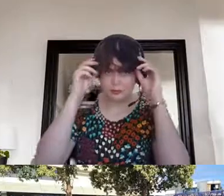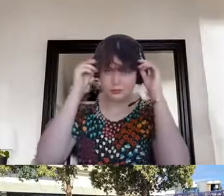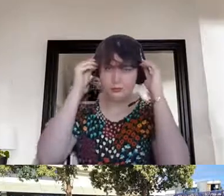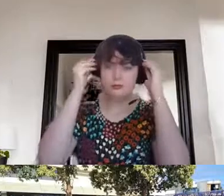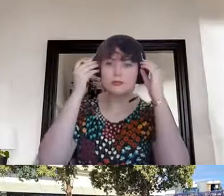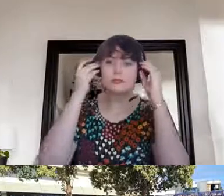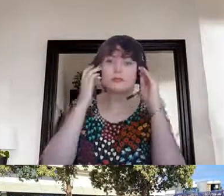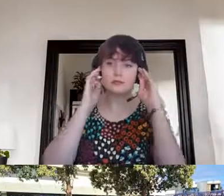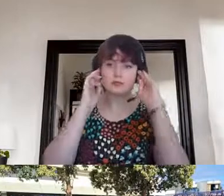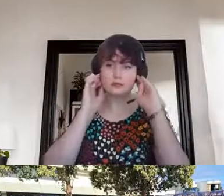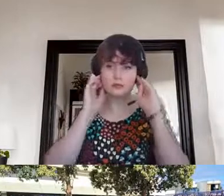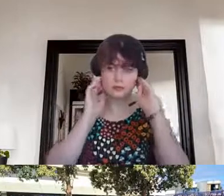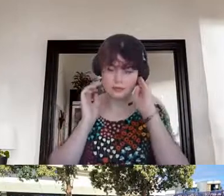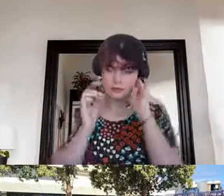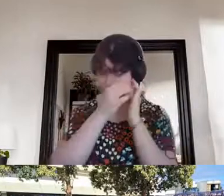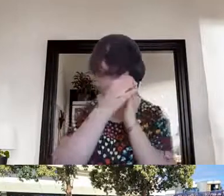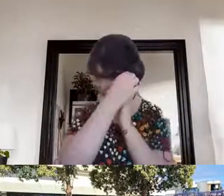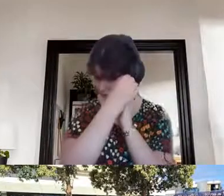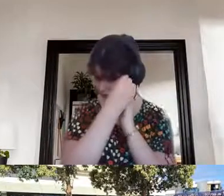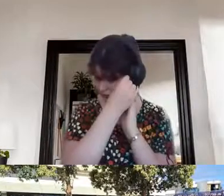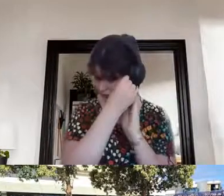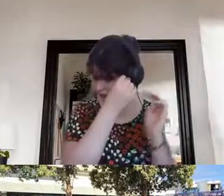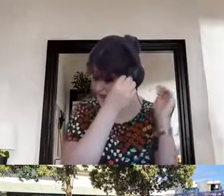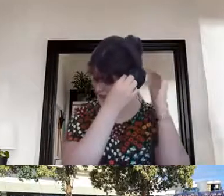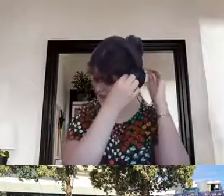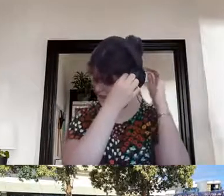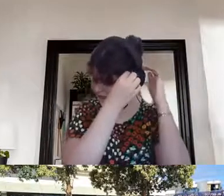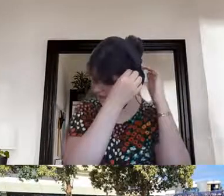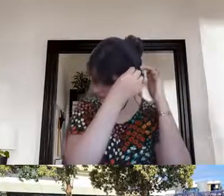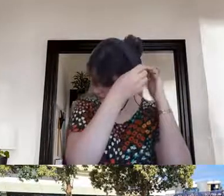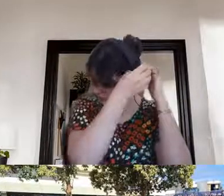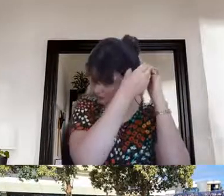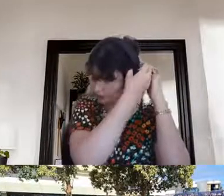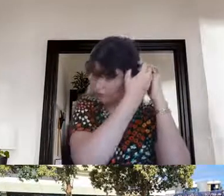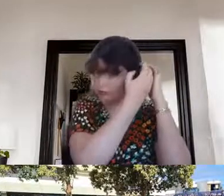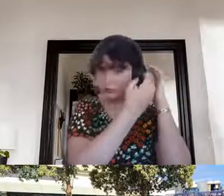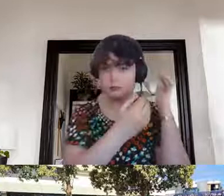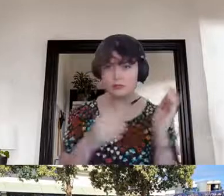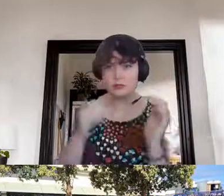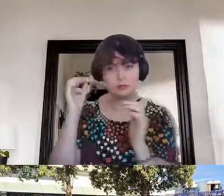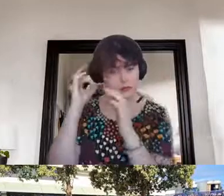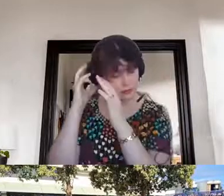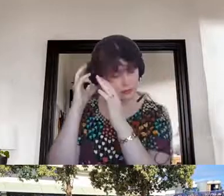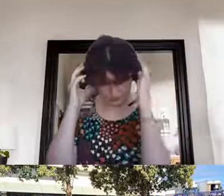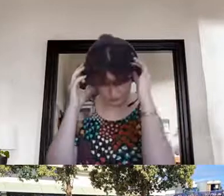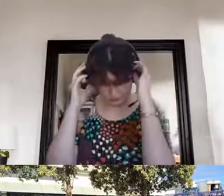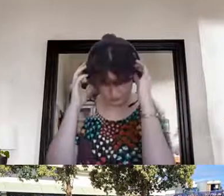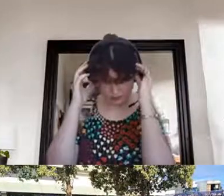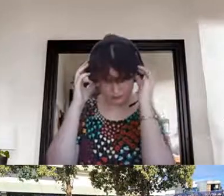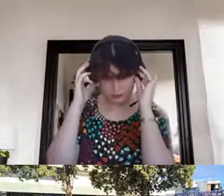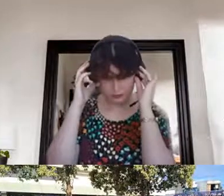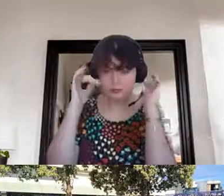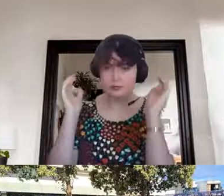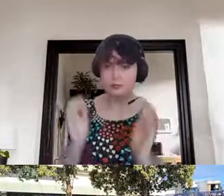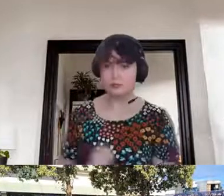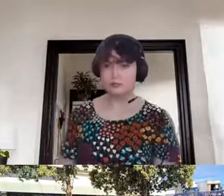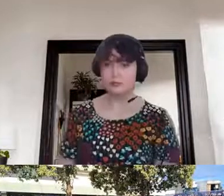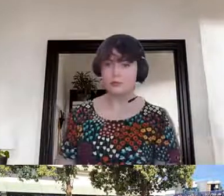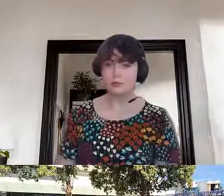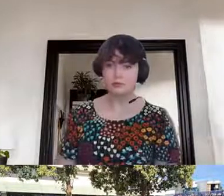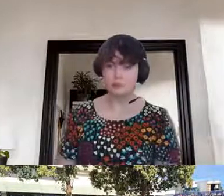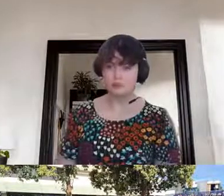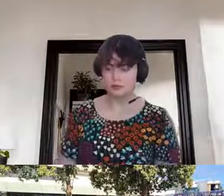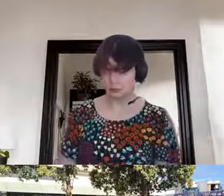I'd love to introduce Stephen. We met at a couple of conferences. Stephen has gone ahead and implemented